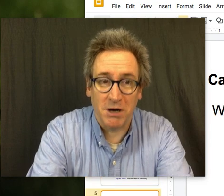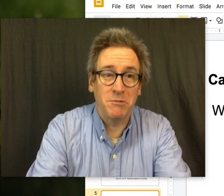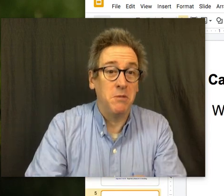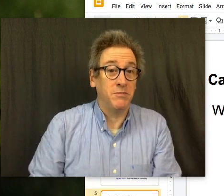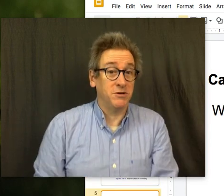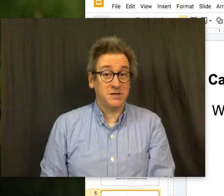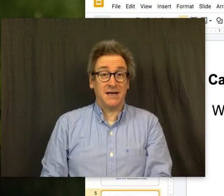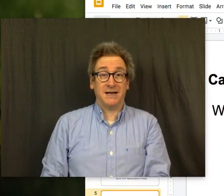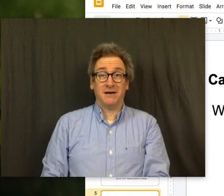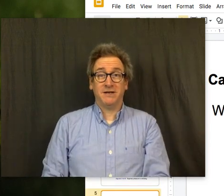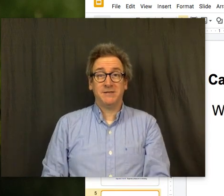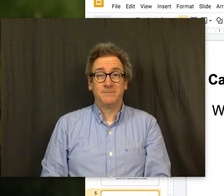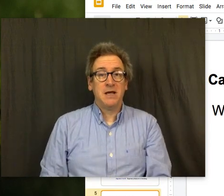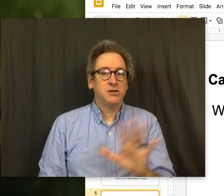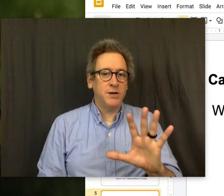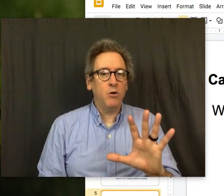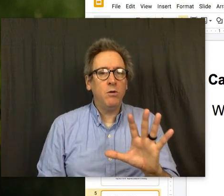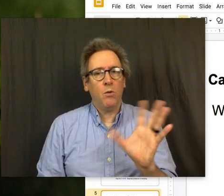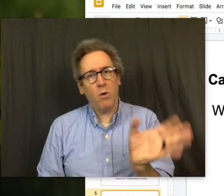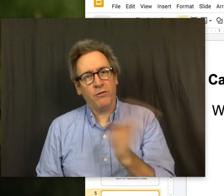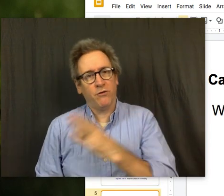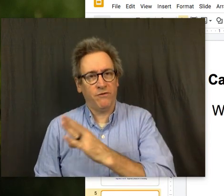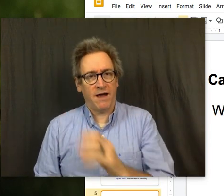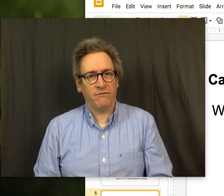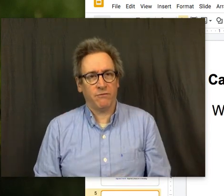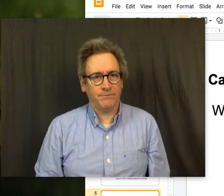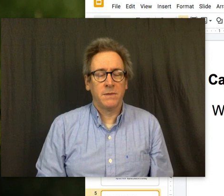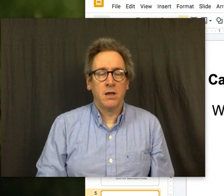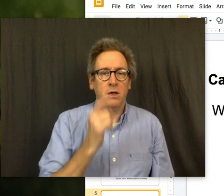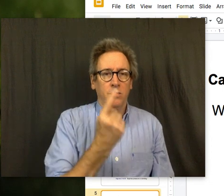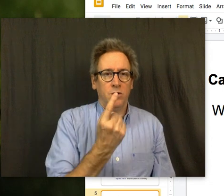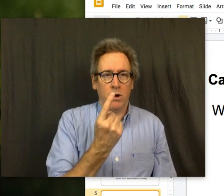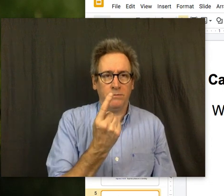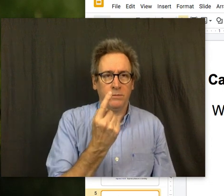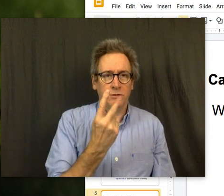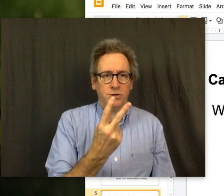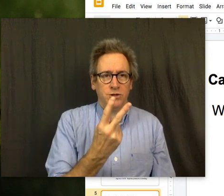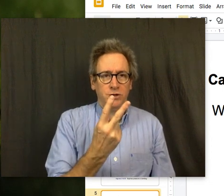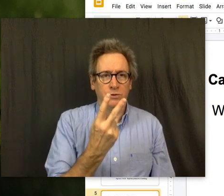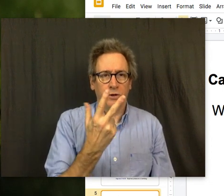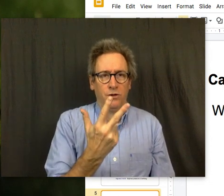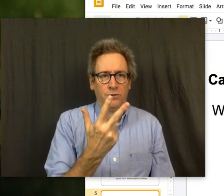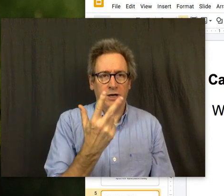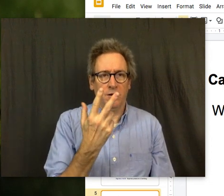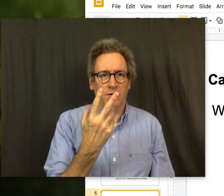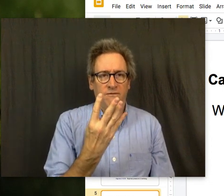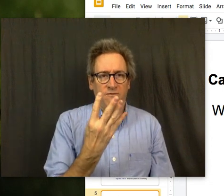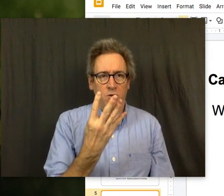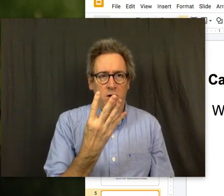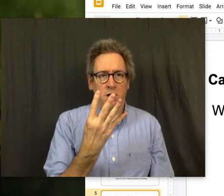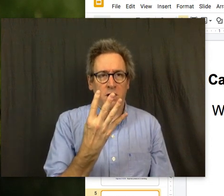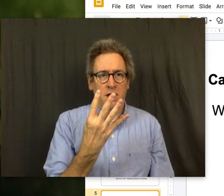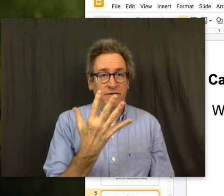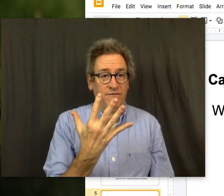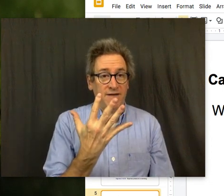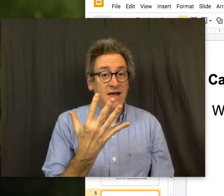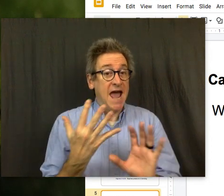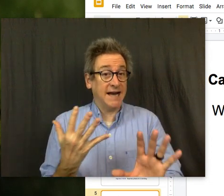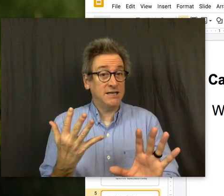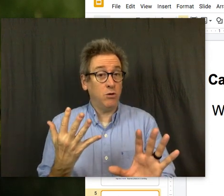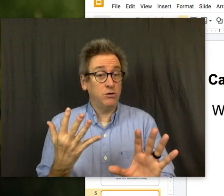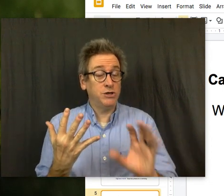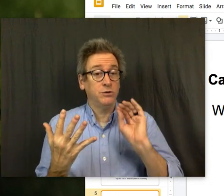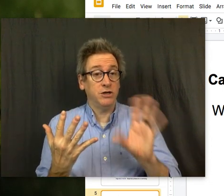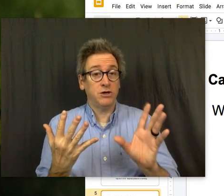All right, there's a slide I gotta fix. So we know 1 through 5, right? We know 1, 2, 3, 4, and 5.